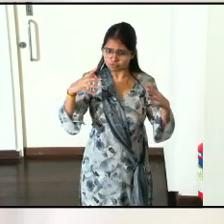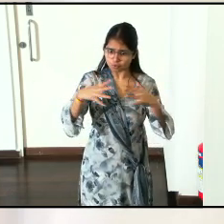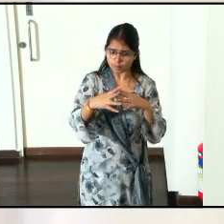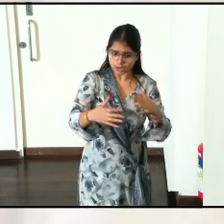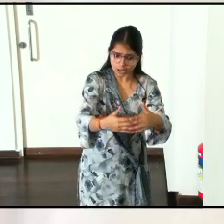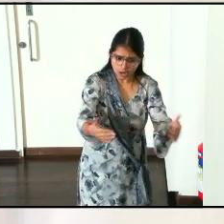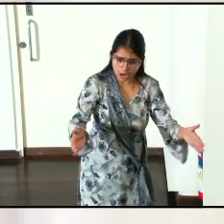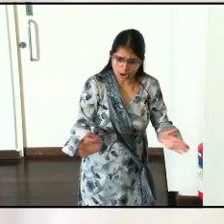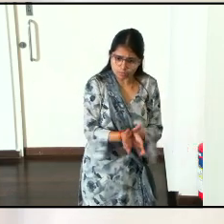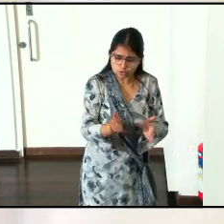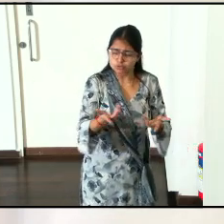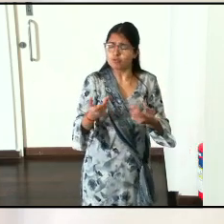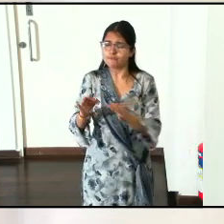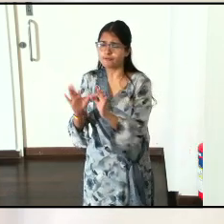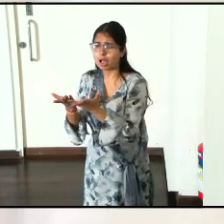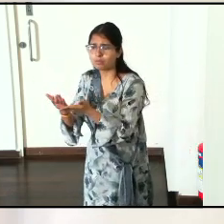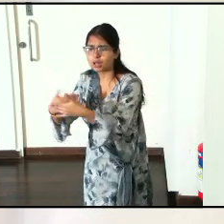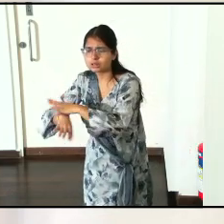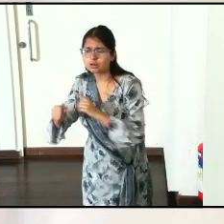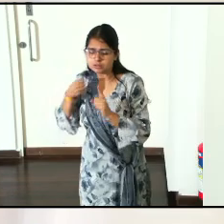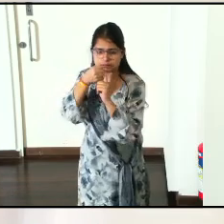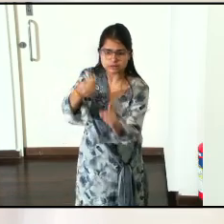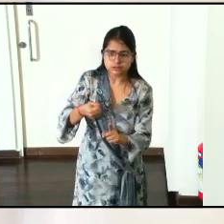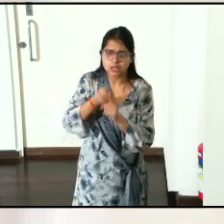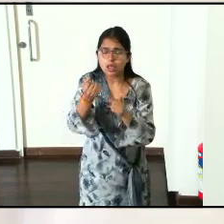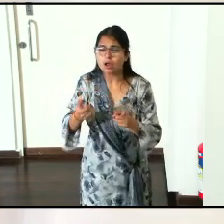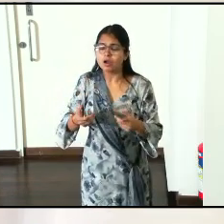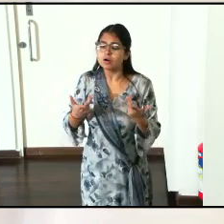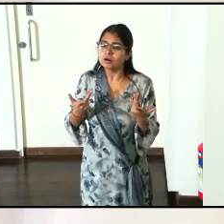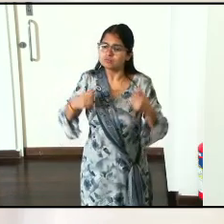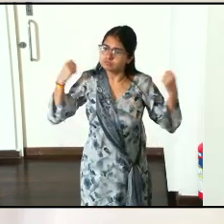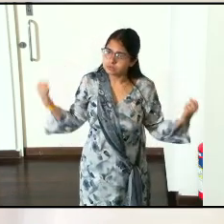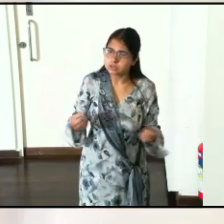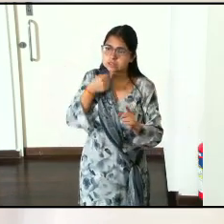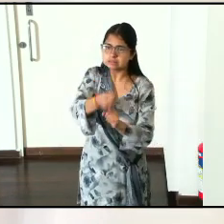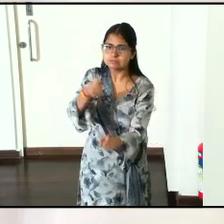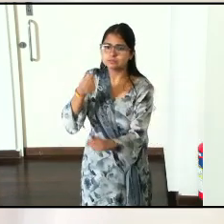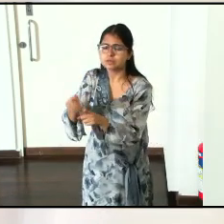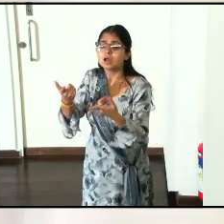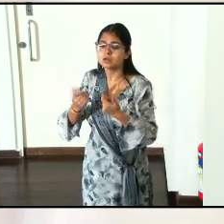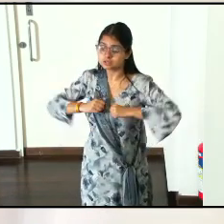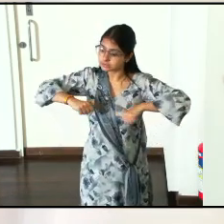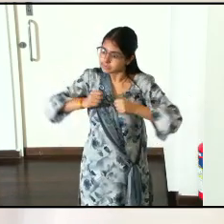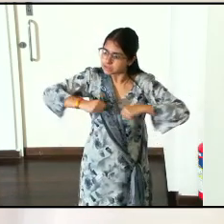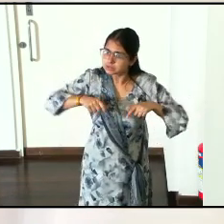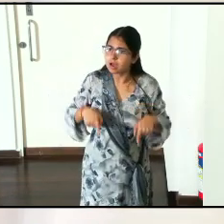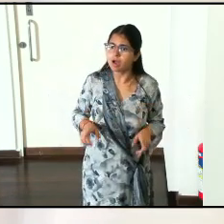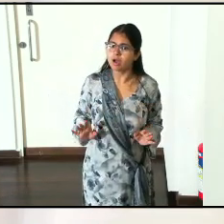fighting for a space for sort of,